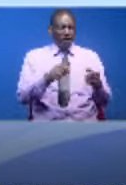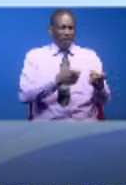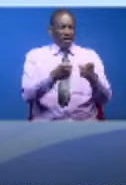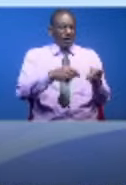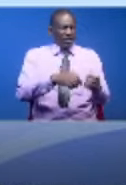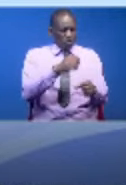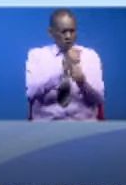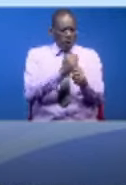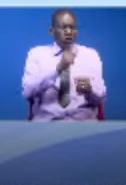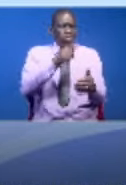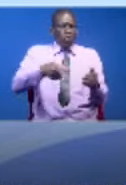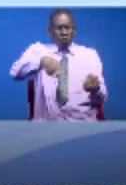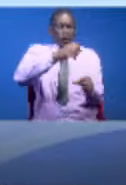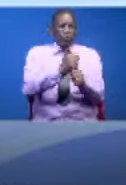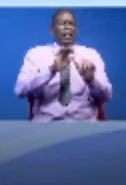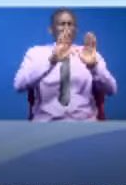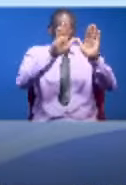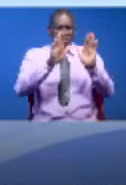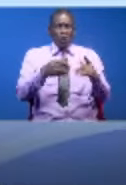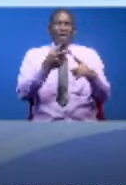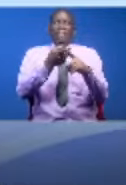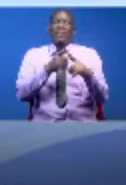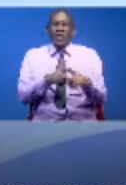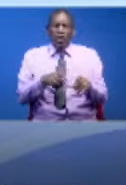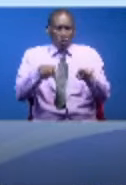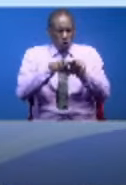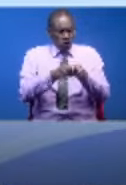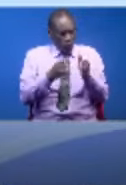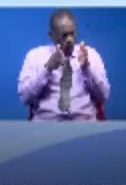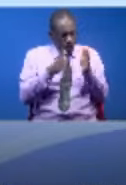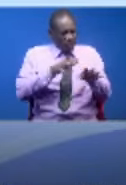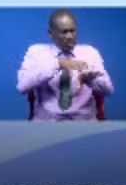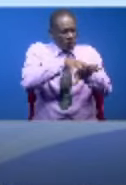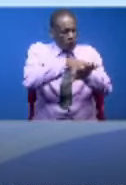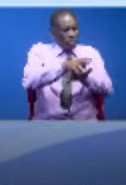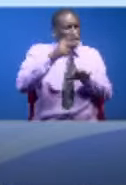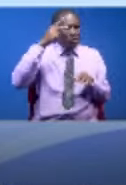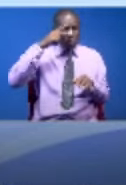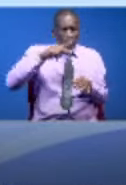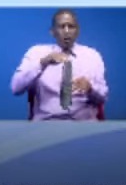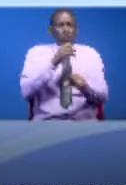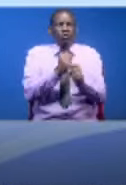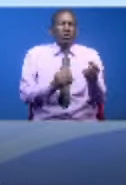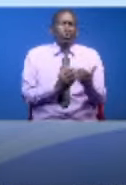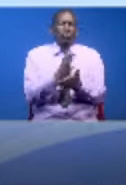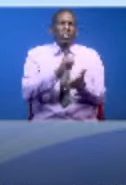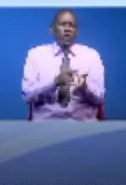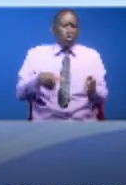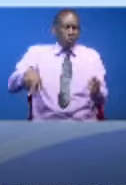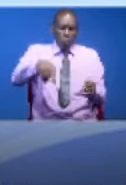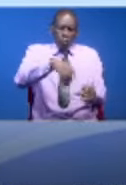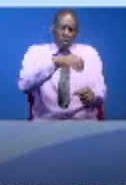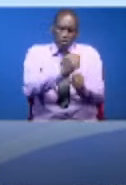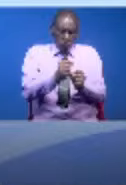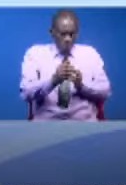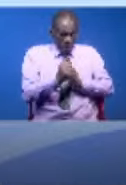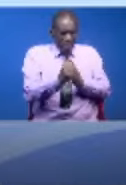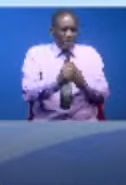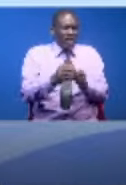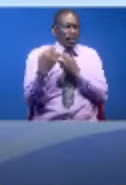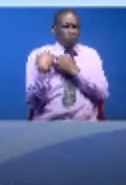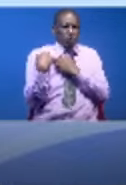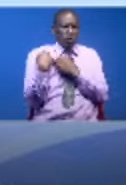that becomes very, very critical. And then we also look at influencing policy to ensure that we play a leading role in influencing policy